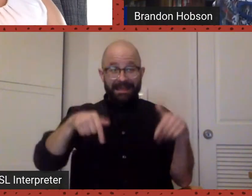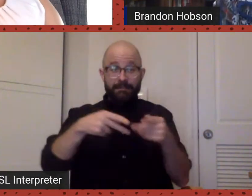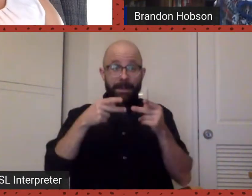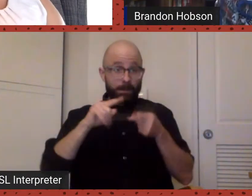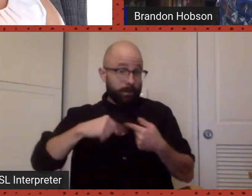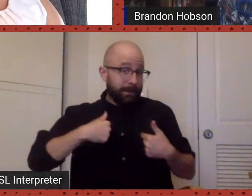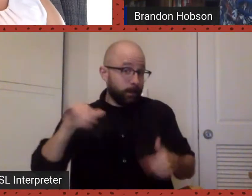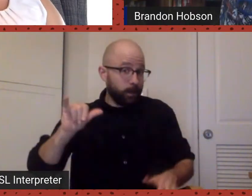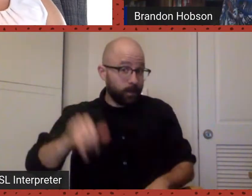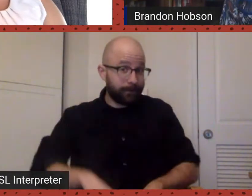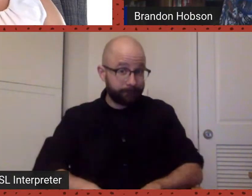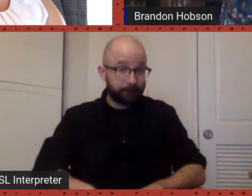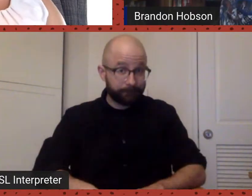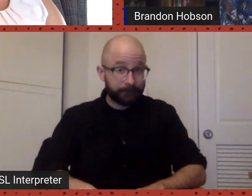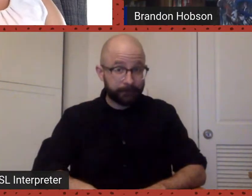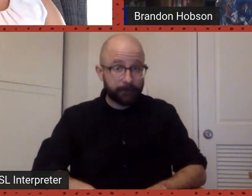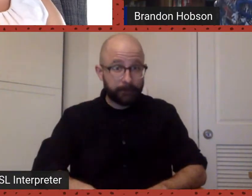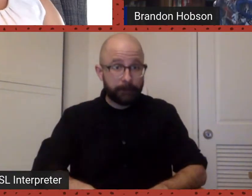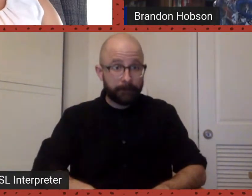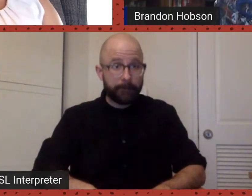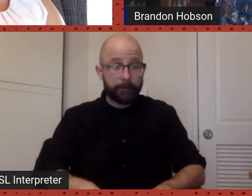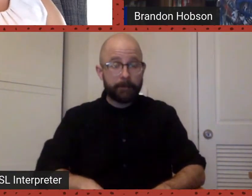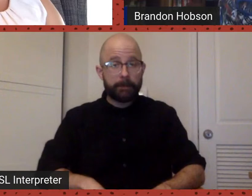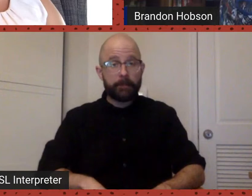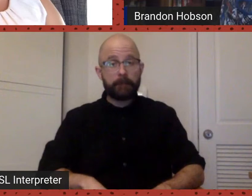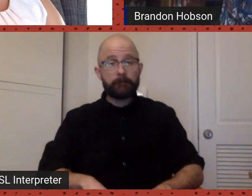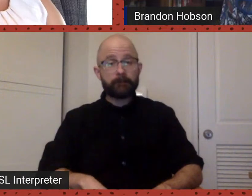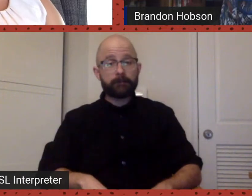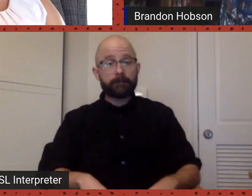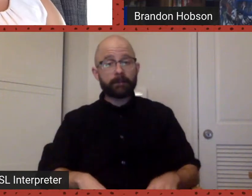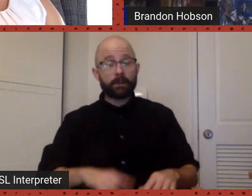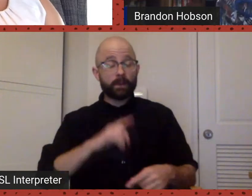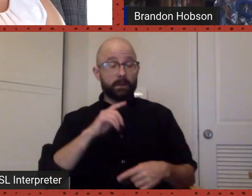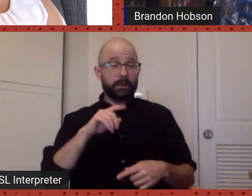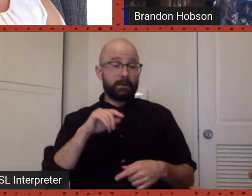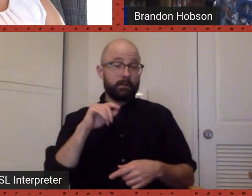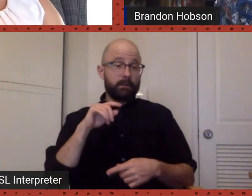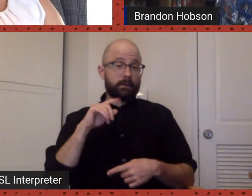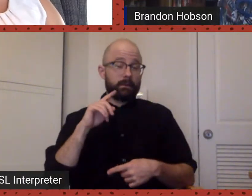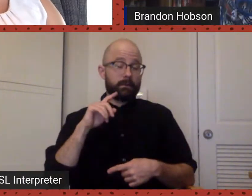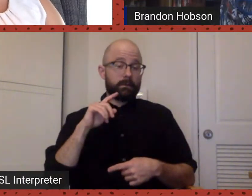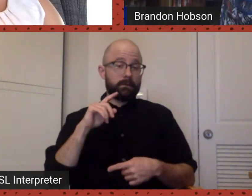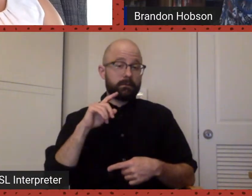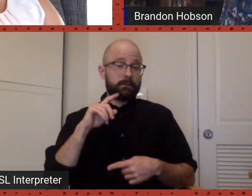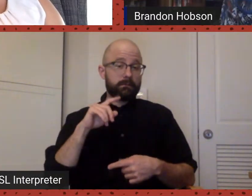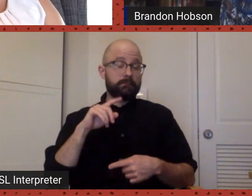too, right? That when we're afraid of,